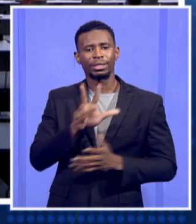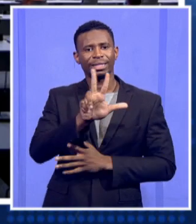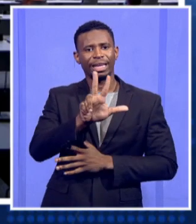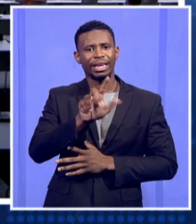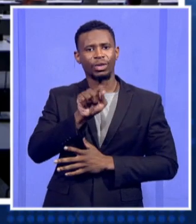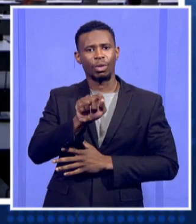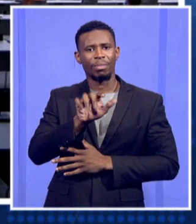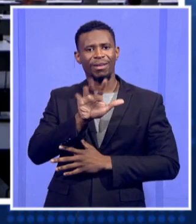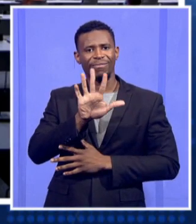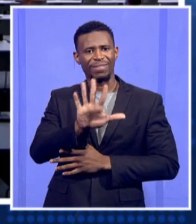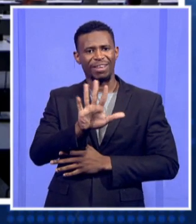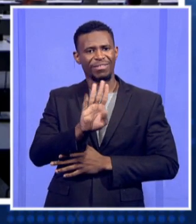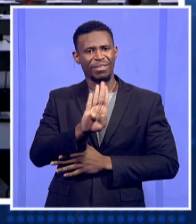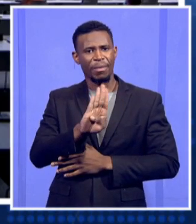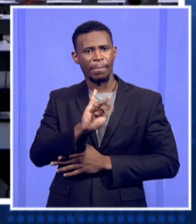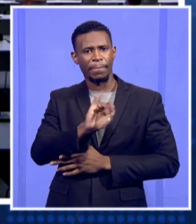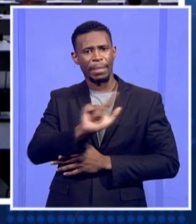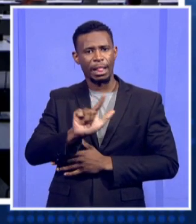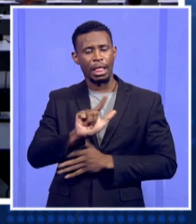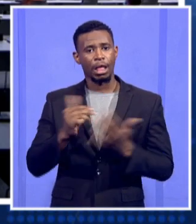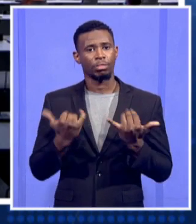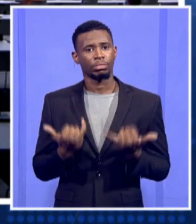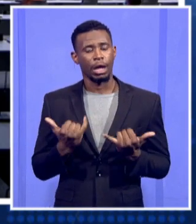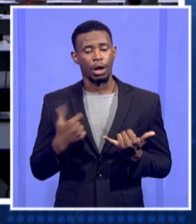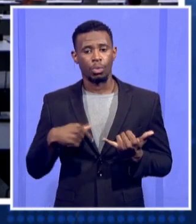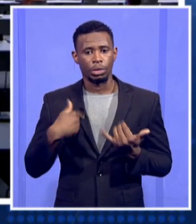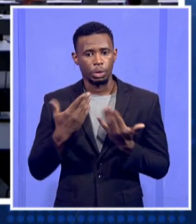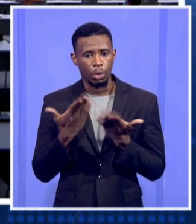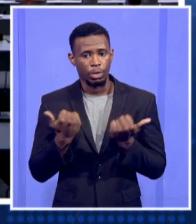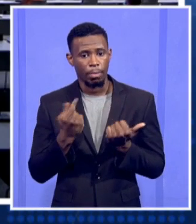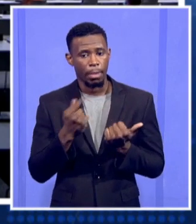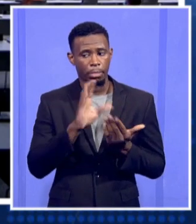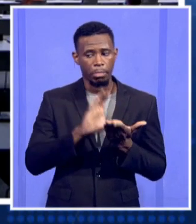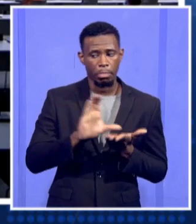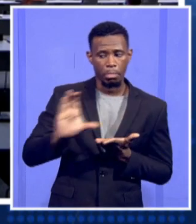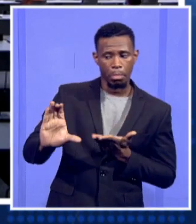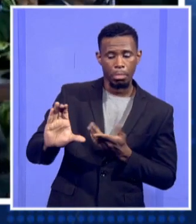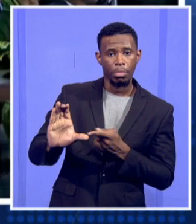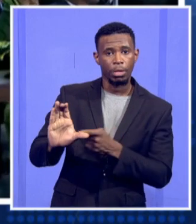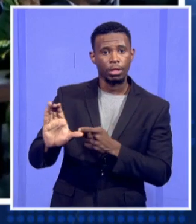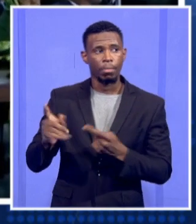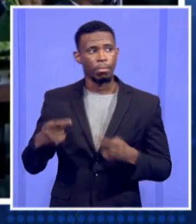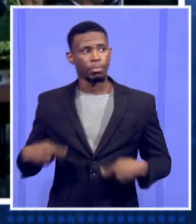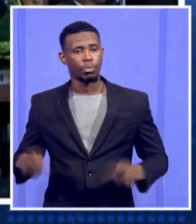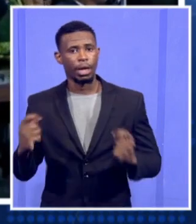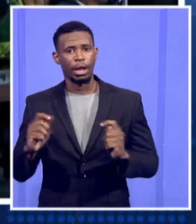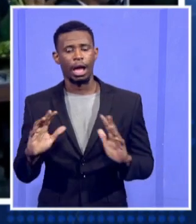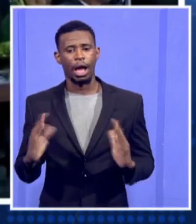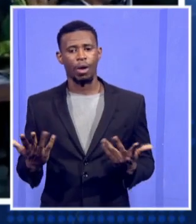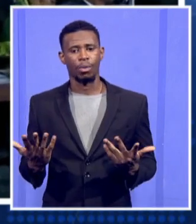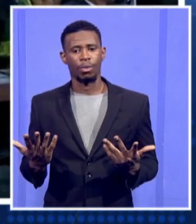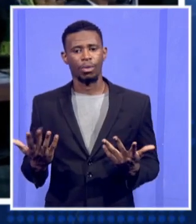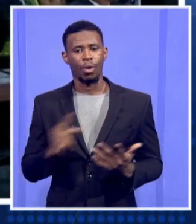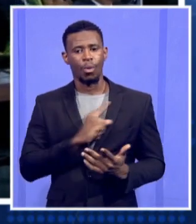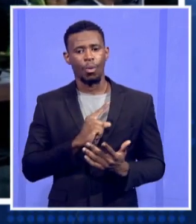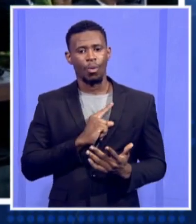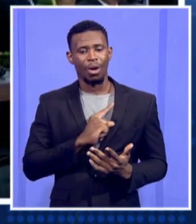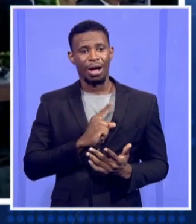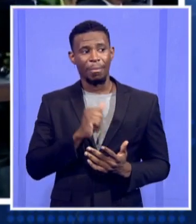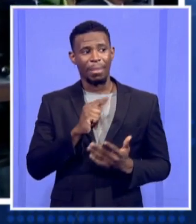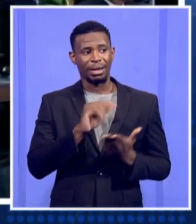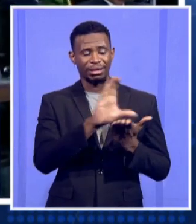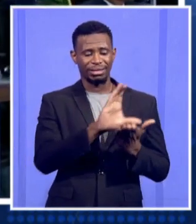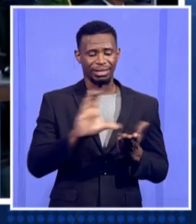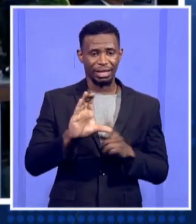know yet how that money is going to be spent, because you have a challenge whereby 95% of that